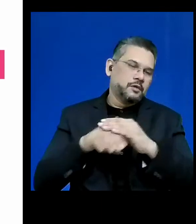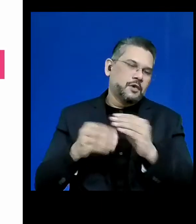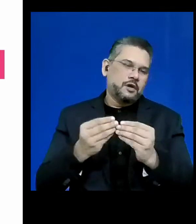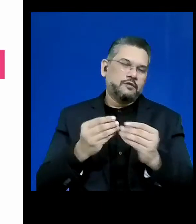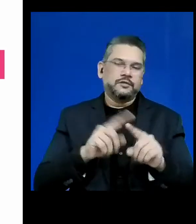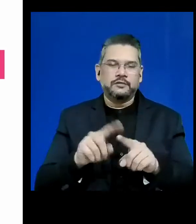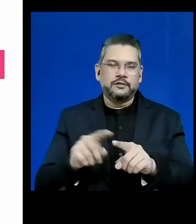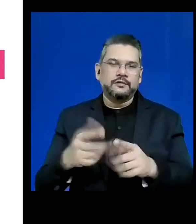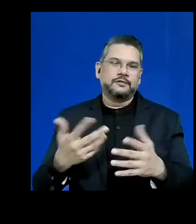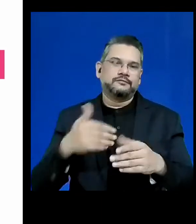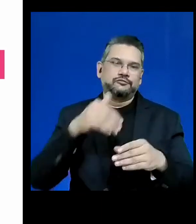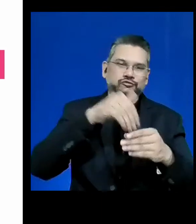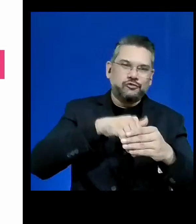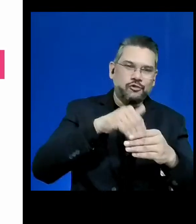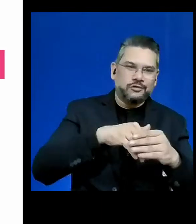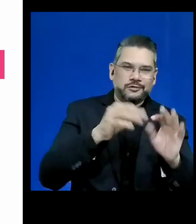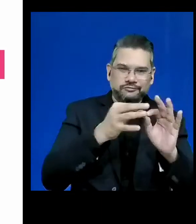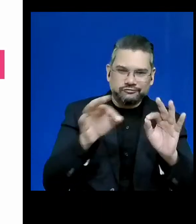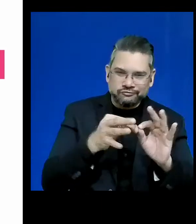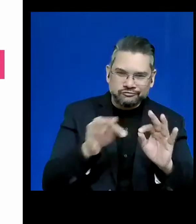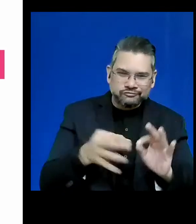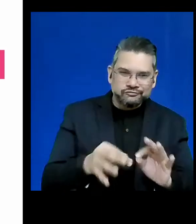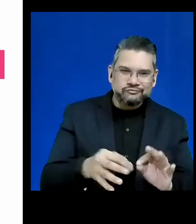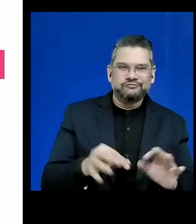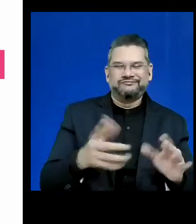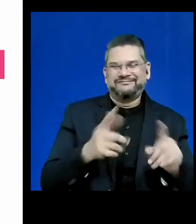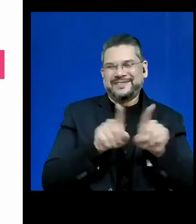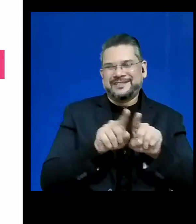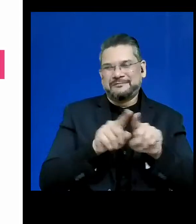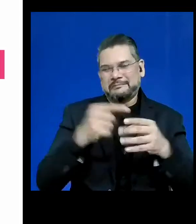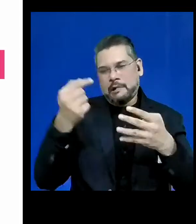like content descriptions and such attributes, and